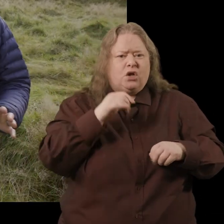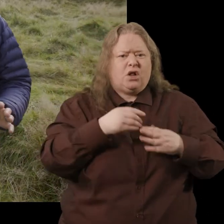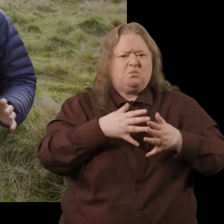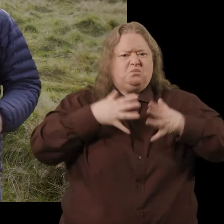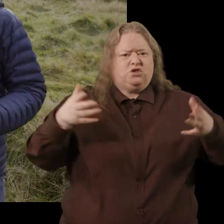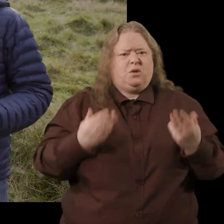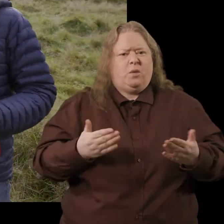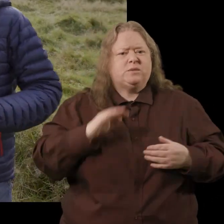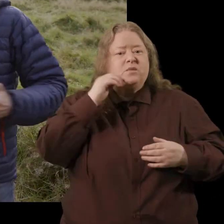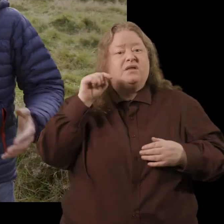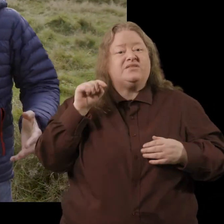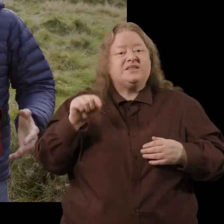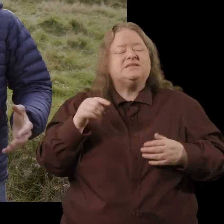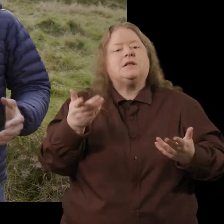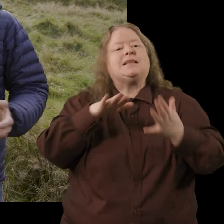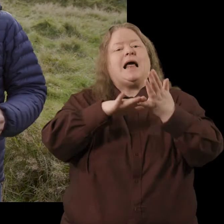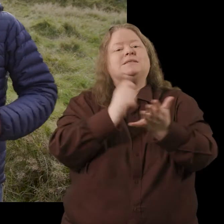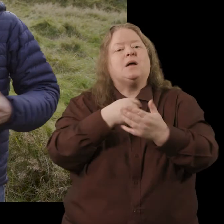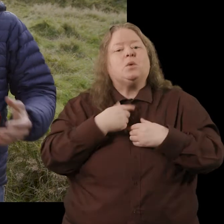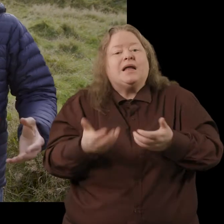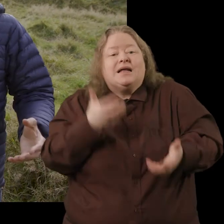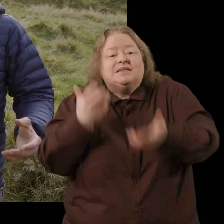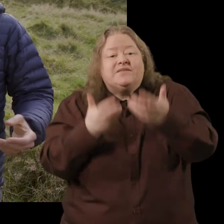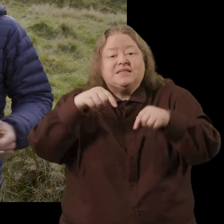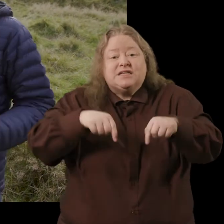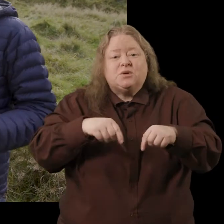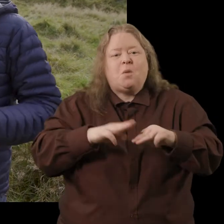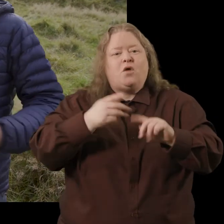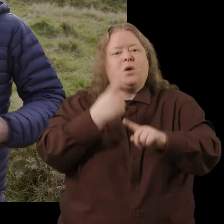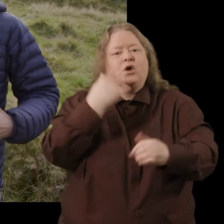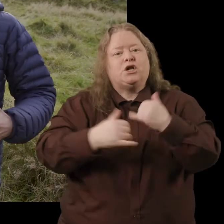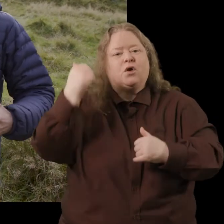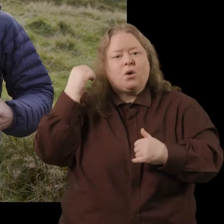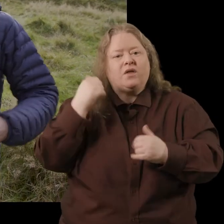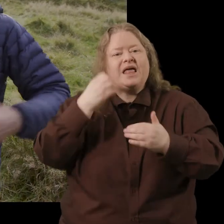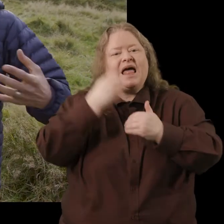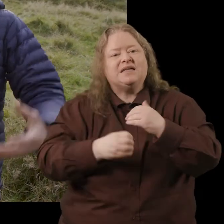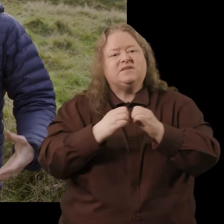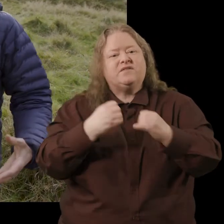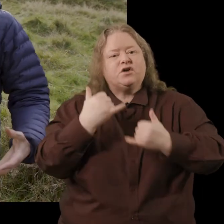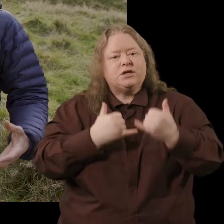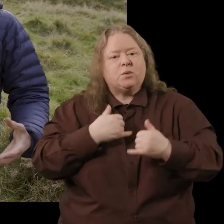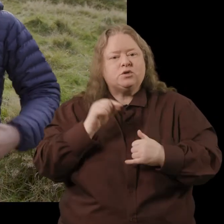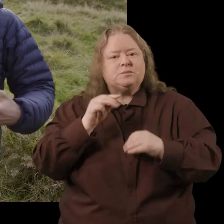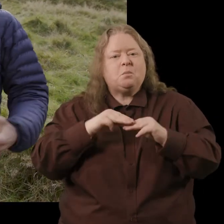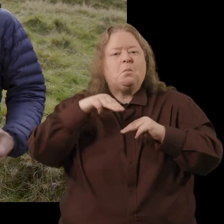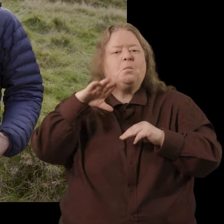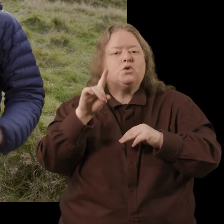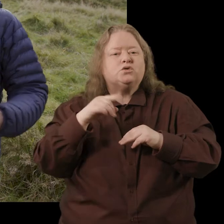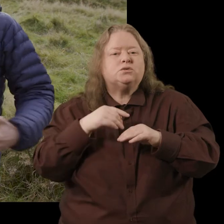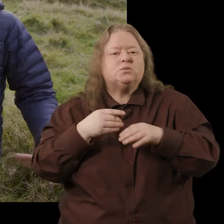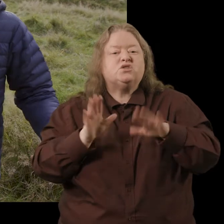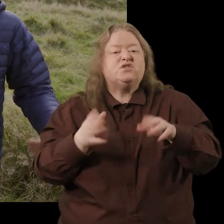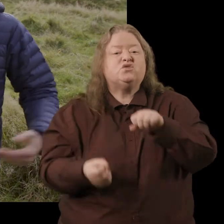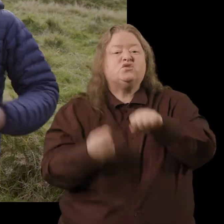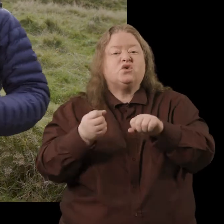at the moment because this is the last time we excavated here was over a year ago. And at the end of each year we put a little bit of the mud that we've